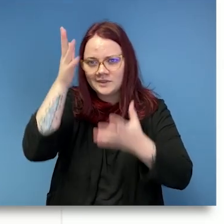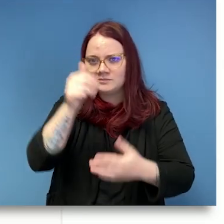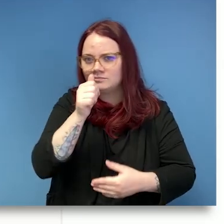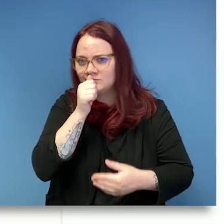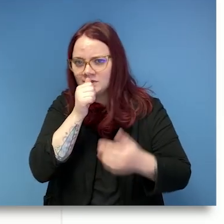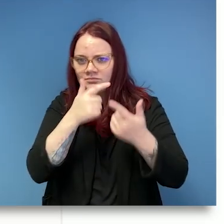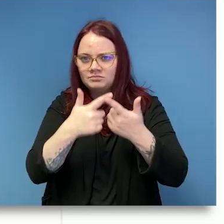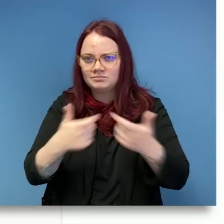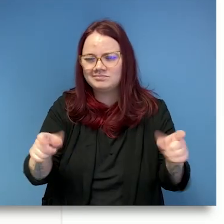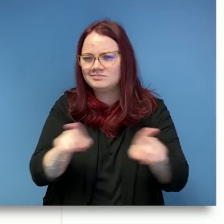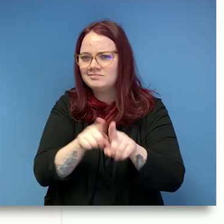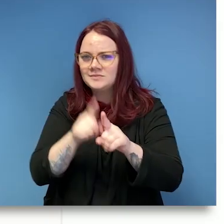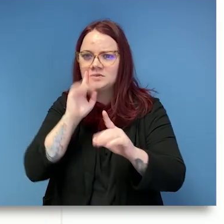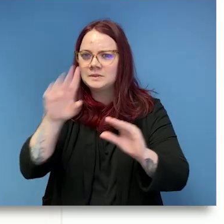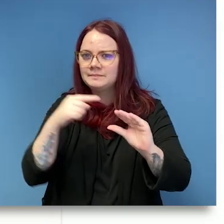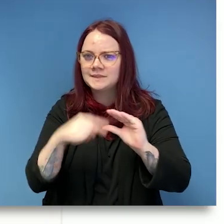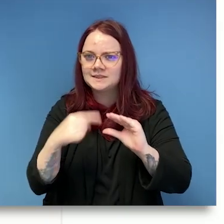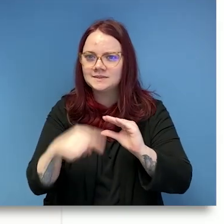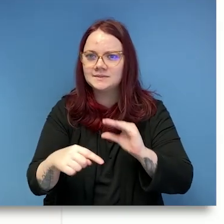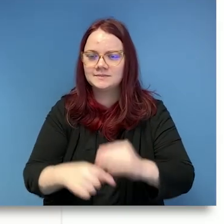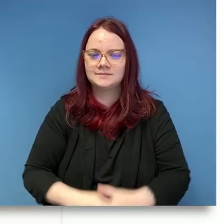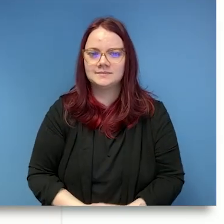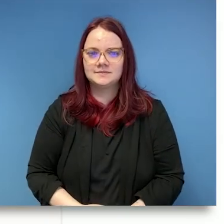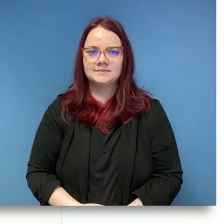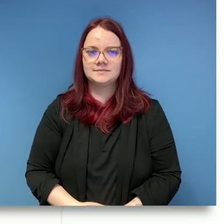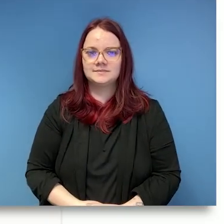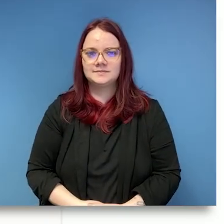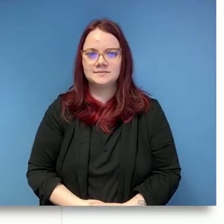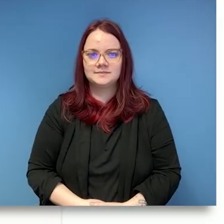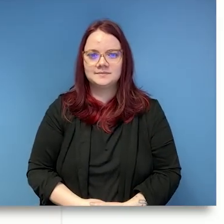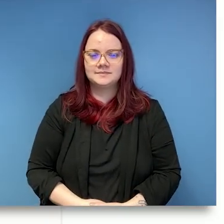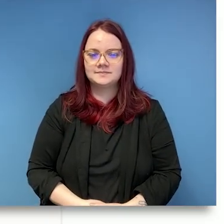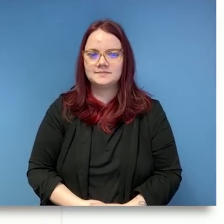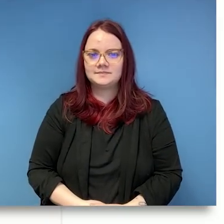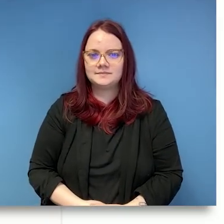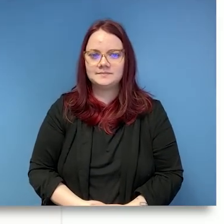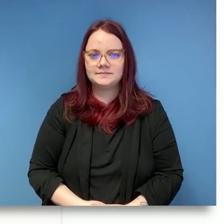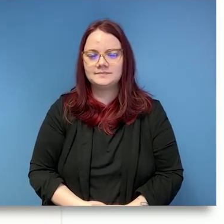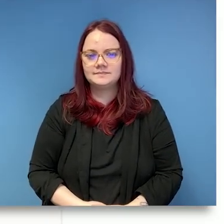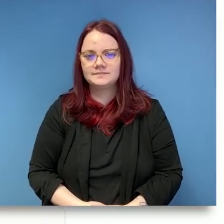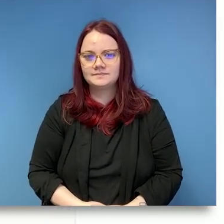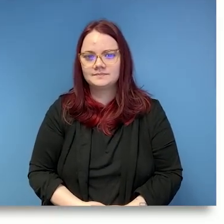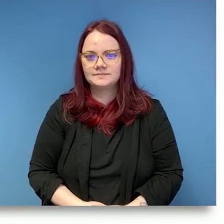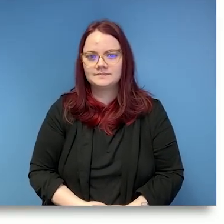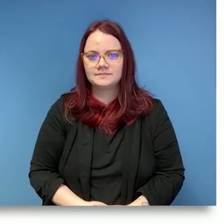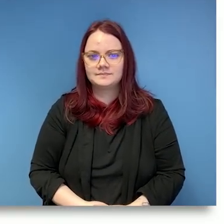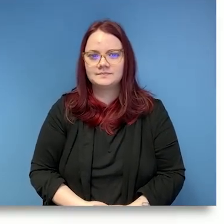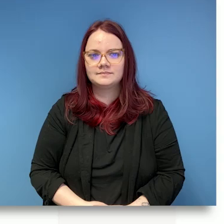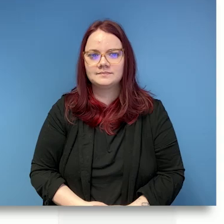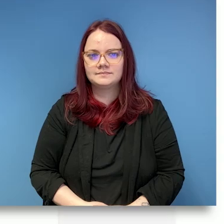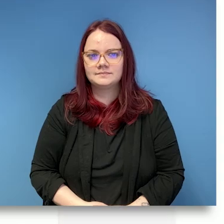NSCC credentials, the same ones used for logging into Microsoft 365.